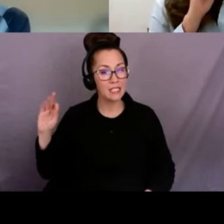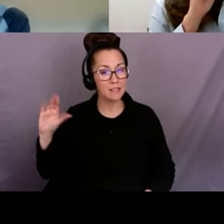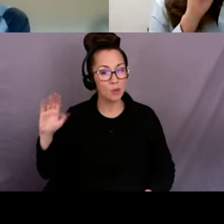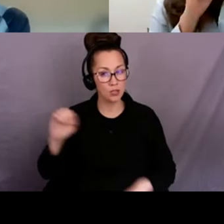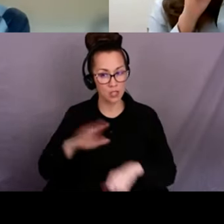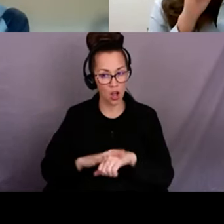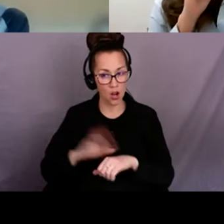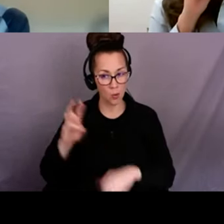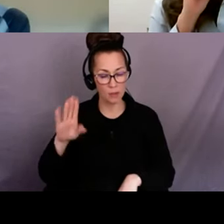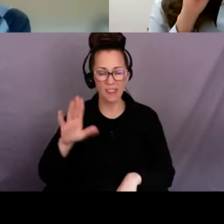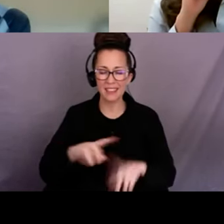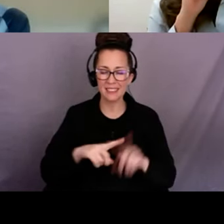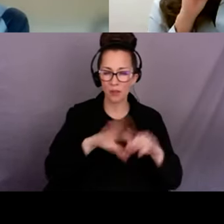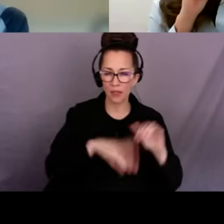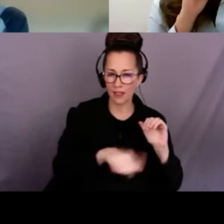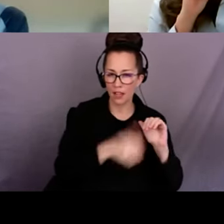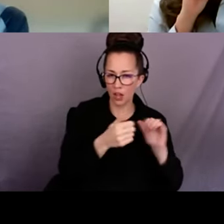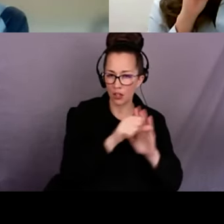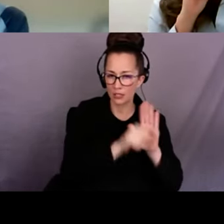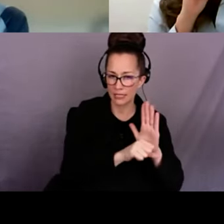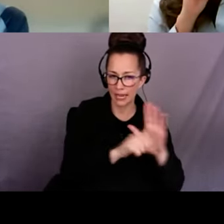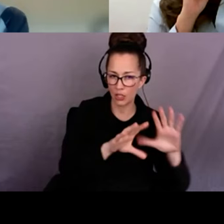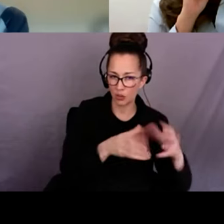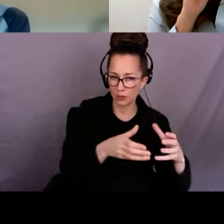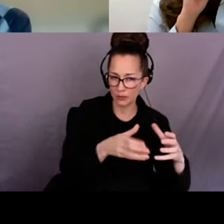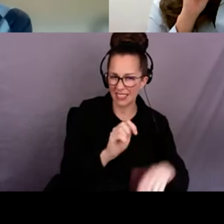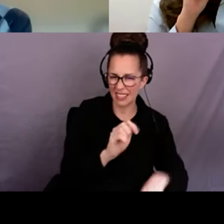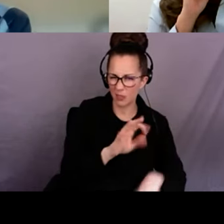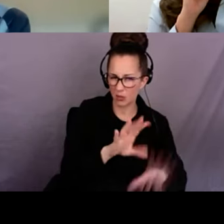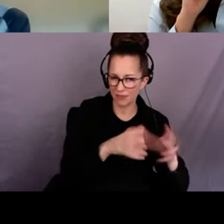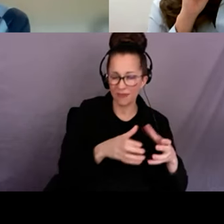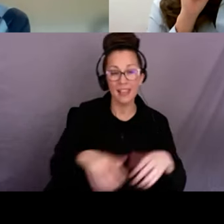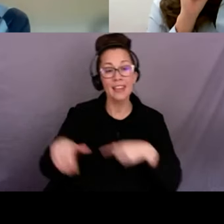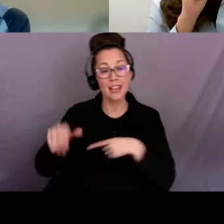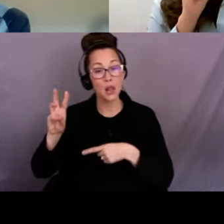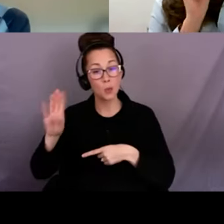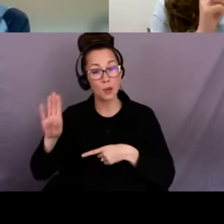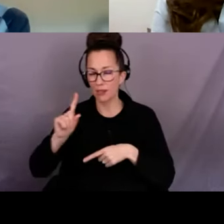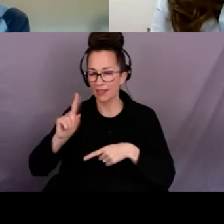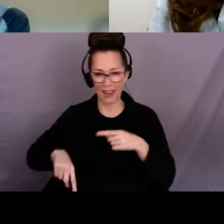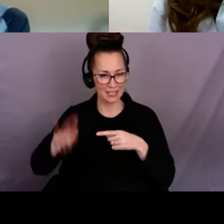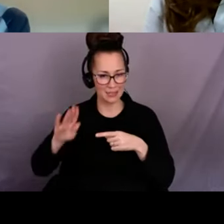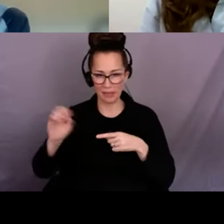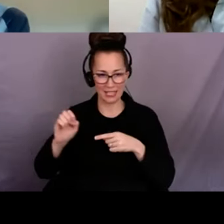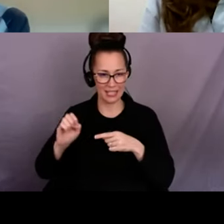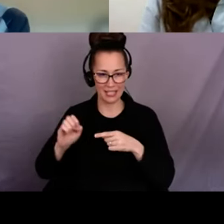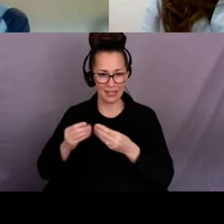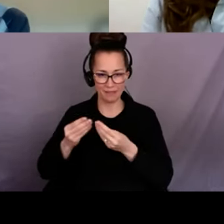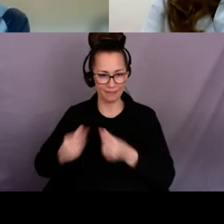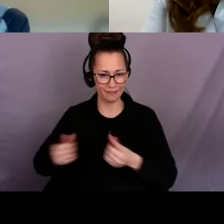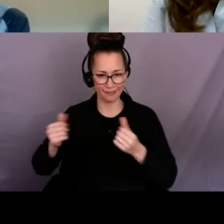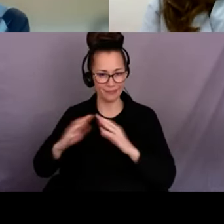state task forces insofar as that task force cannot be disbanded. There are members